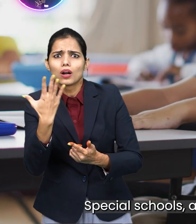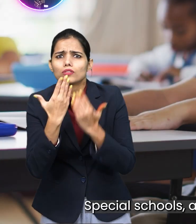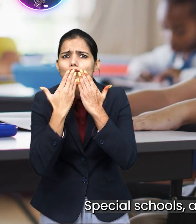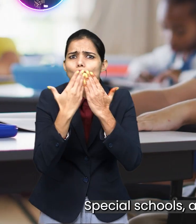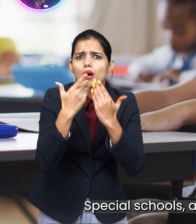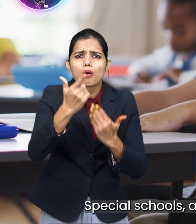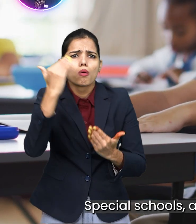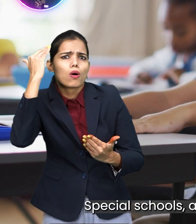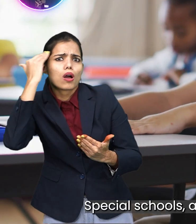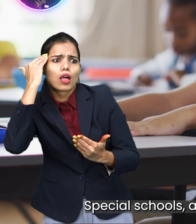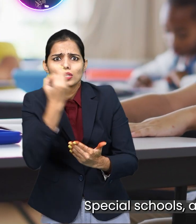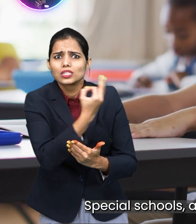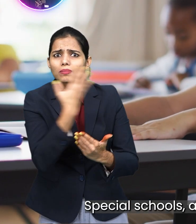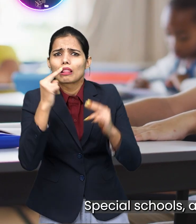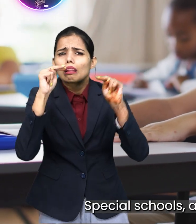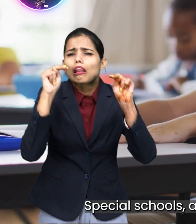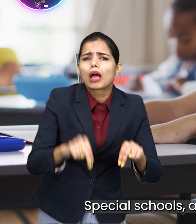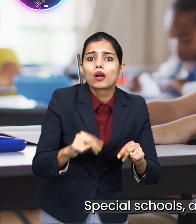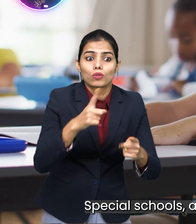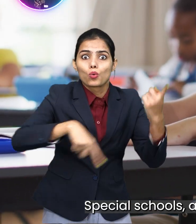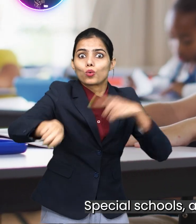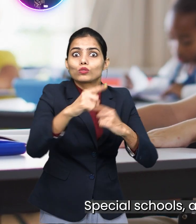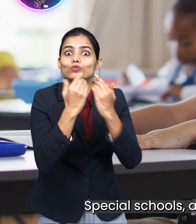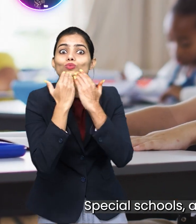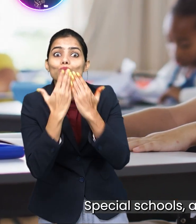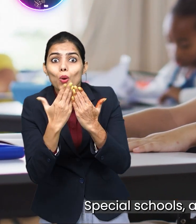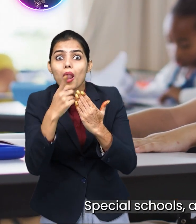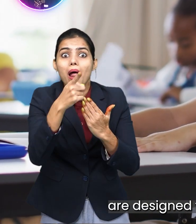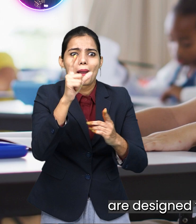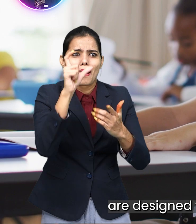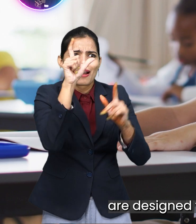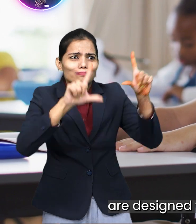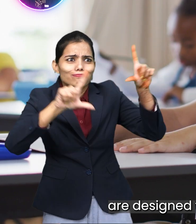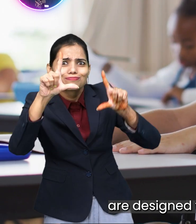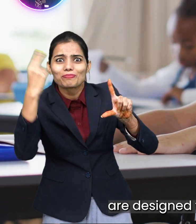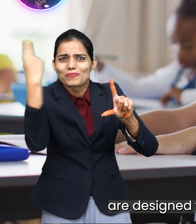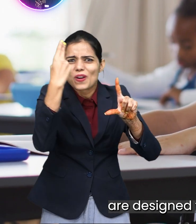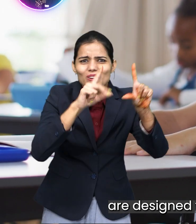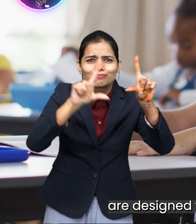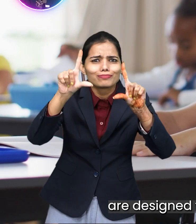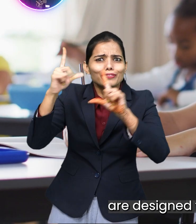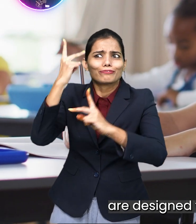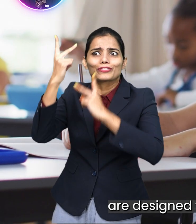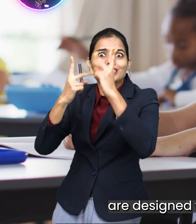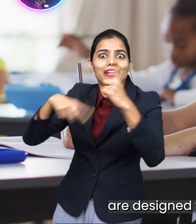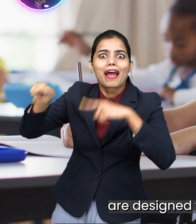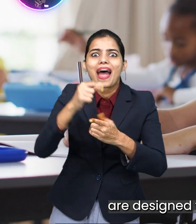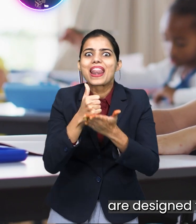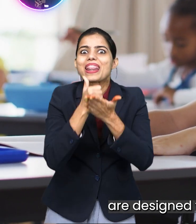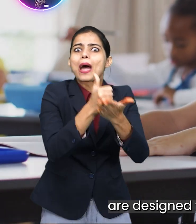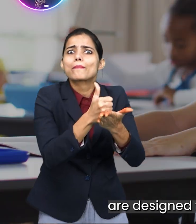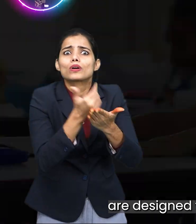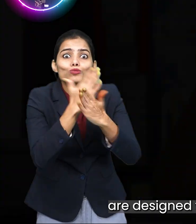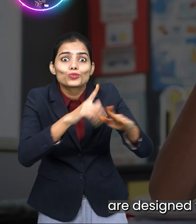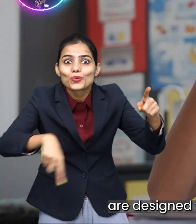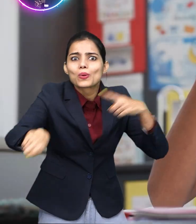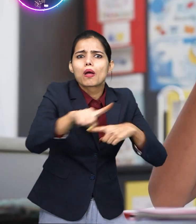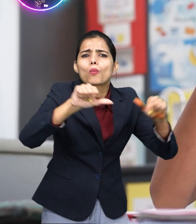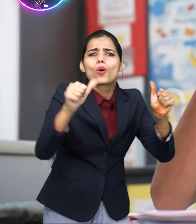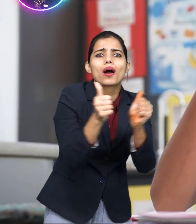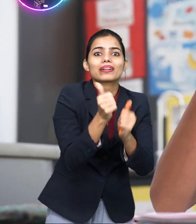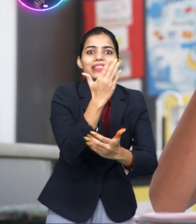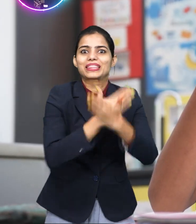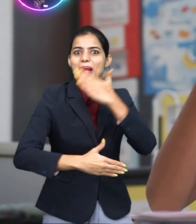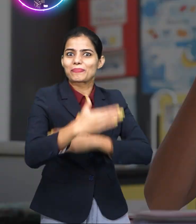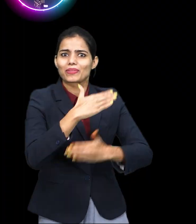Special schools, also known as special needs schools, are designed to help students with disabilities,